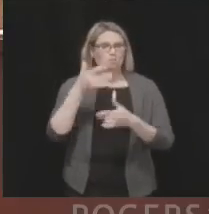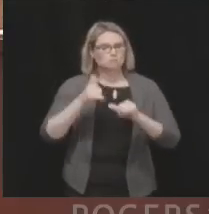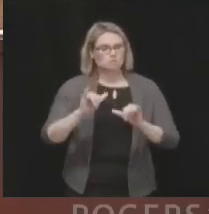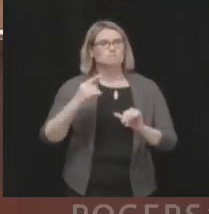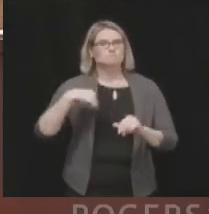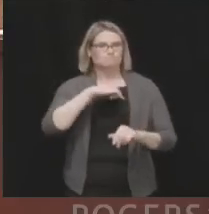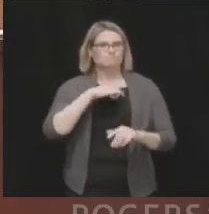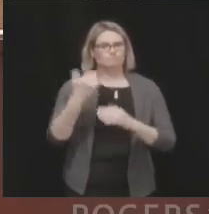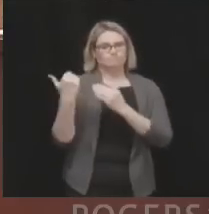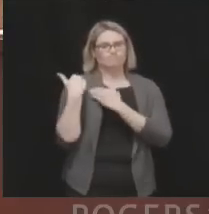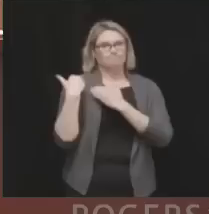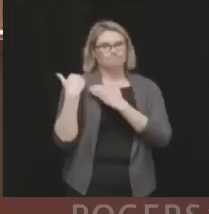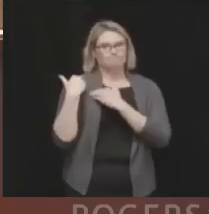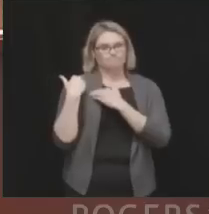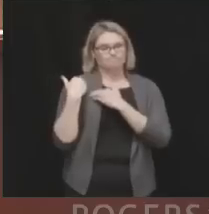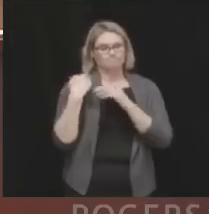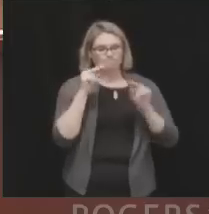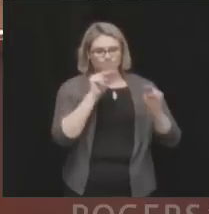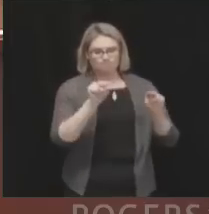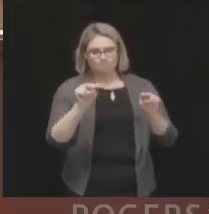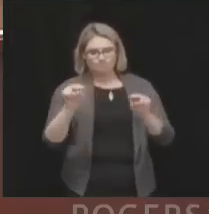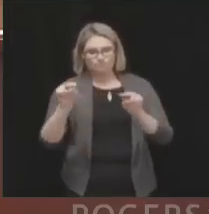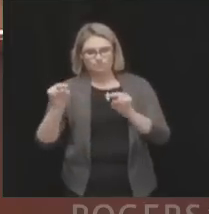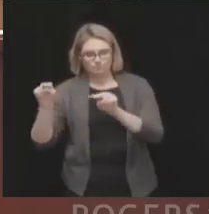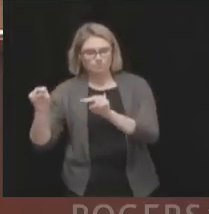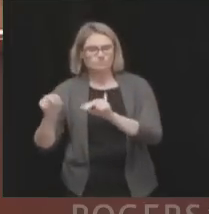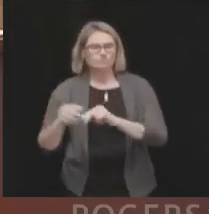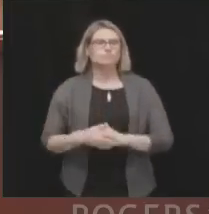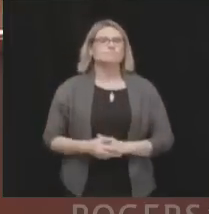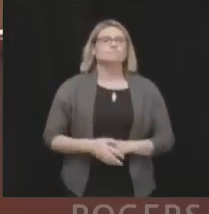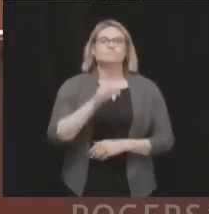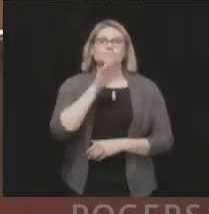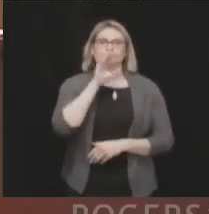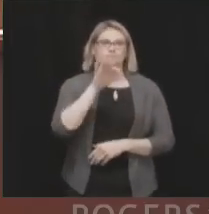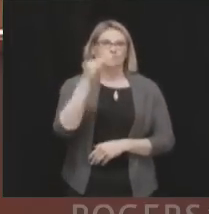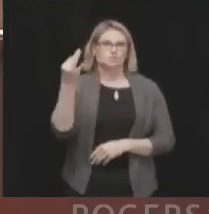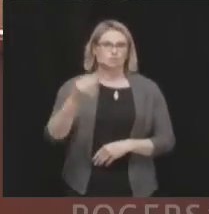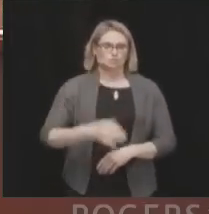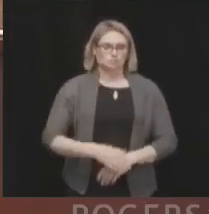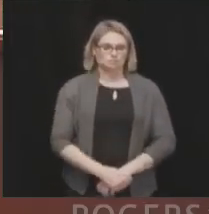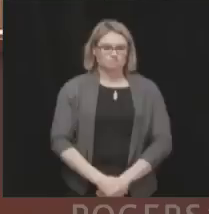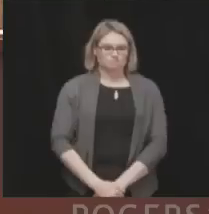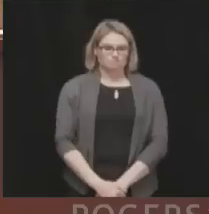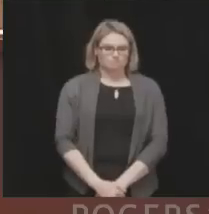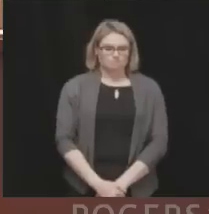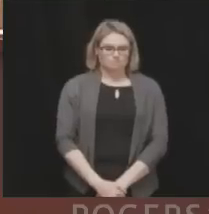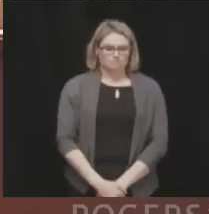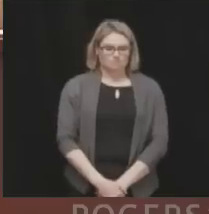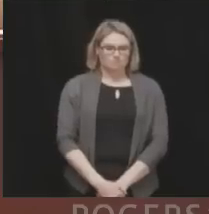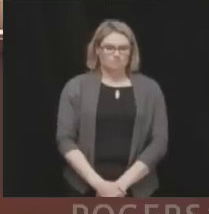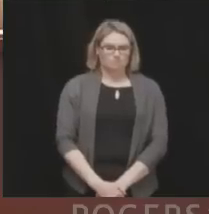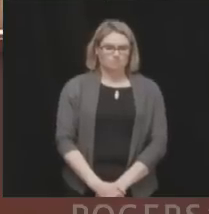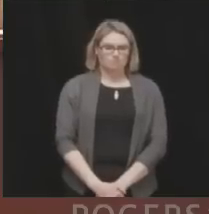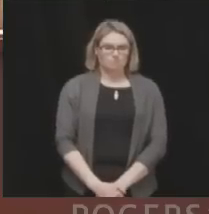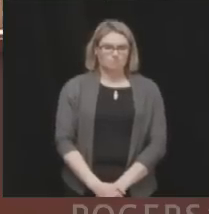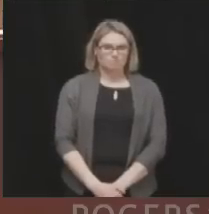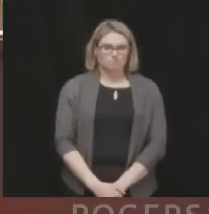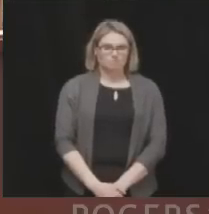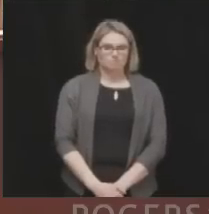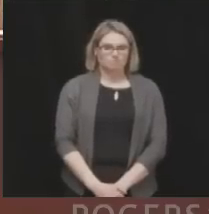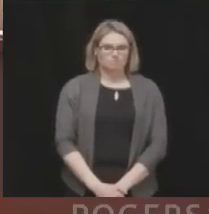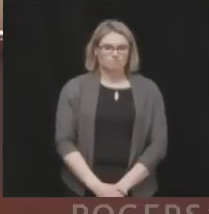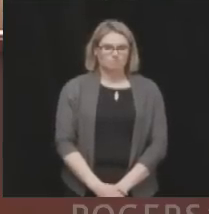personnes qui sont le plus à risque, ainsi que celles qui travaillent en vue de les protéger. Nous veillerons à ce qu'un